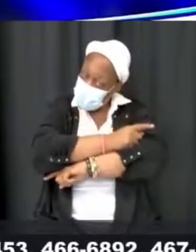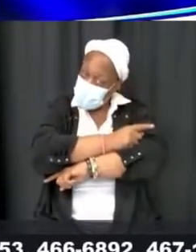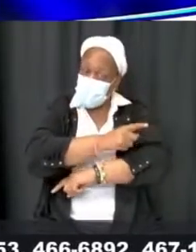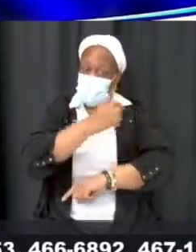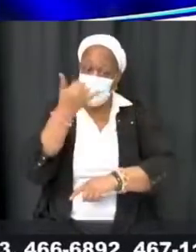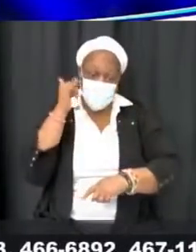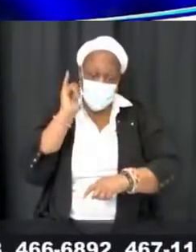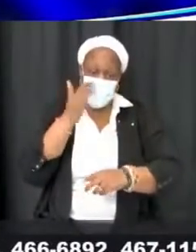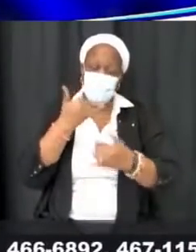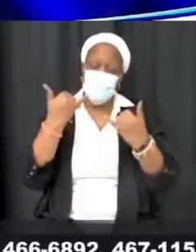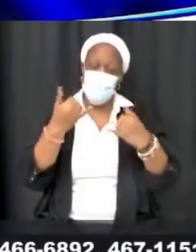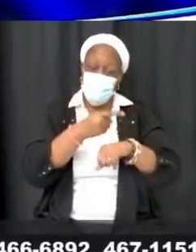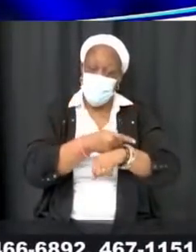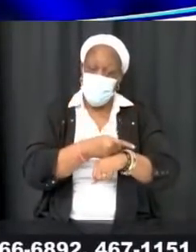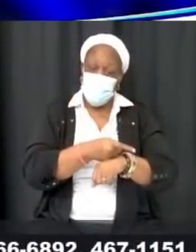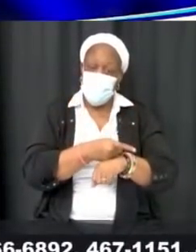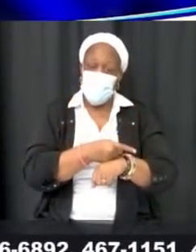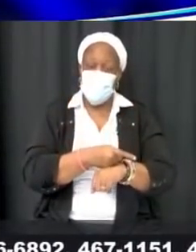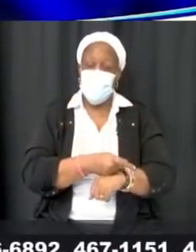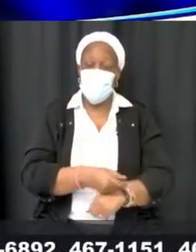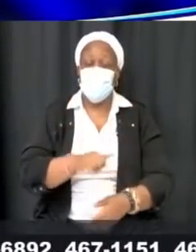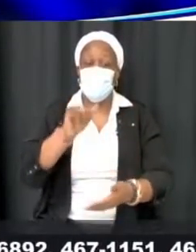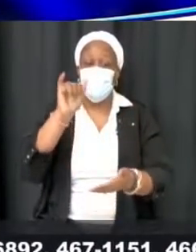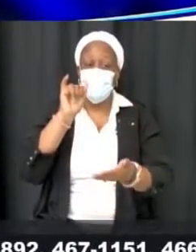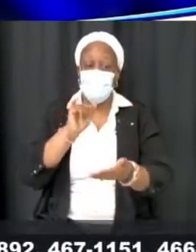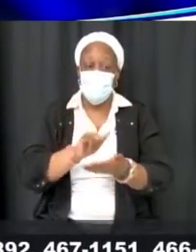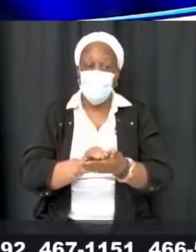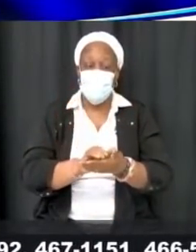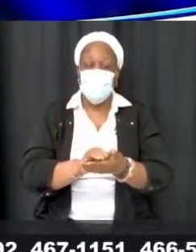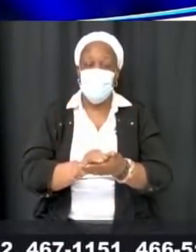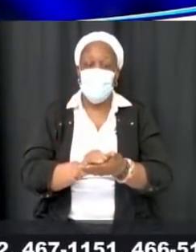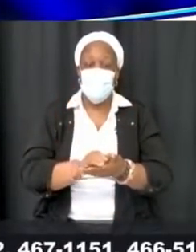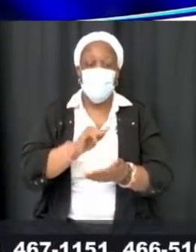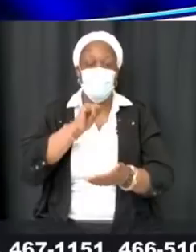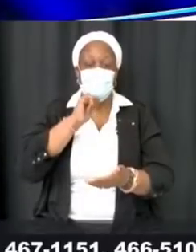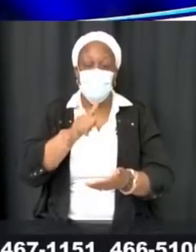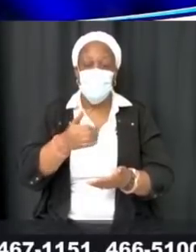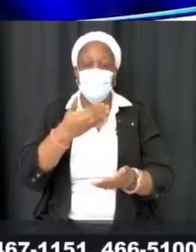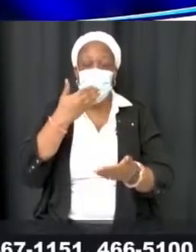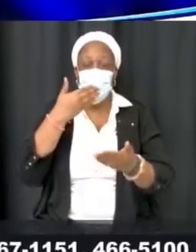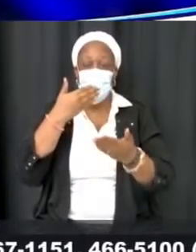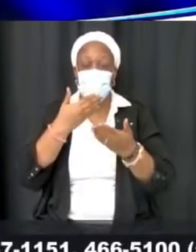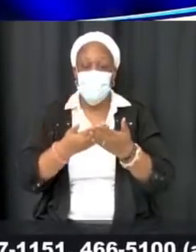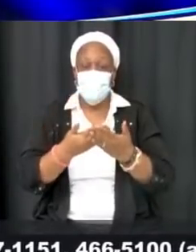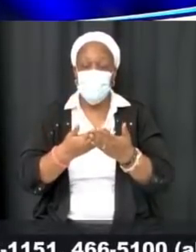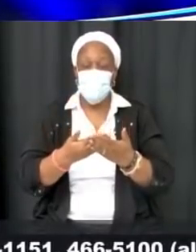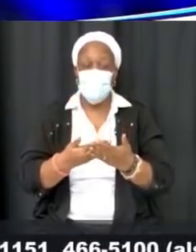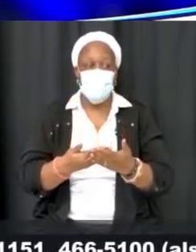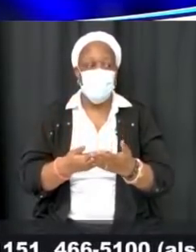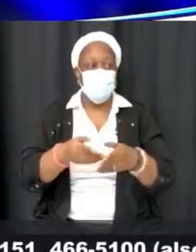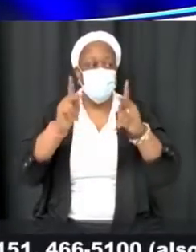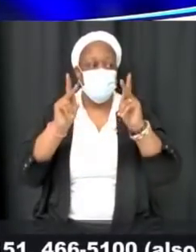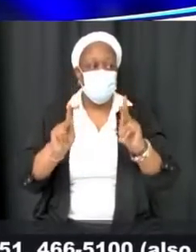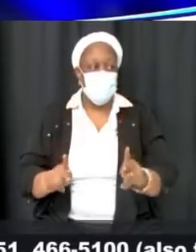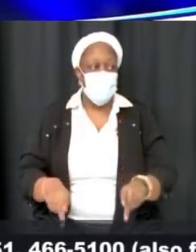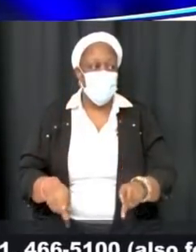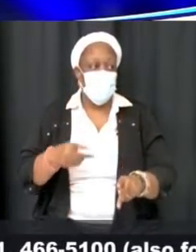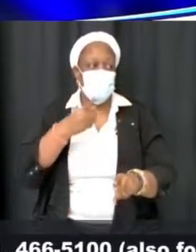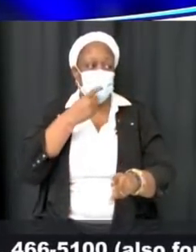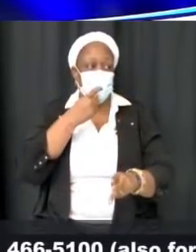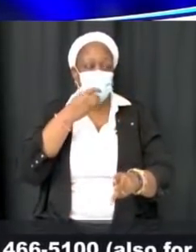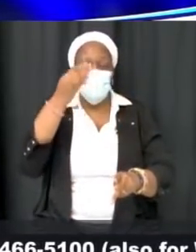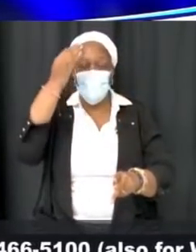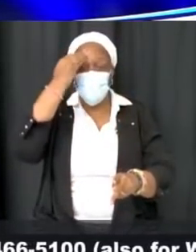operations. The task force takes a very dim view of persons who act responsibly and puts the public at